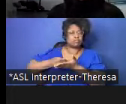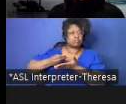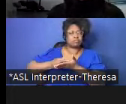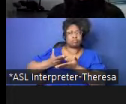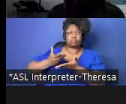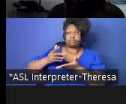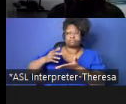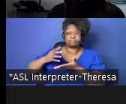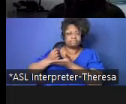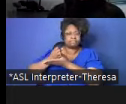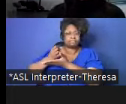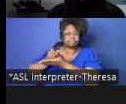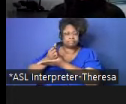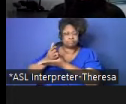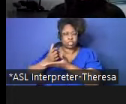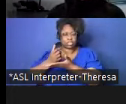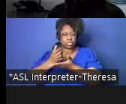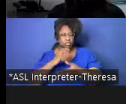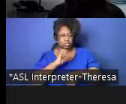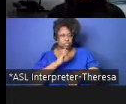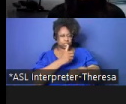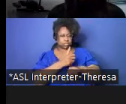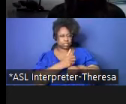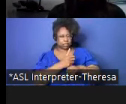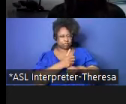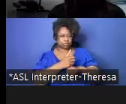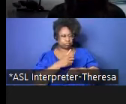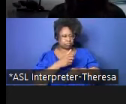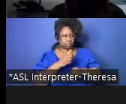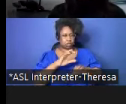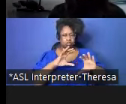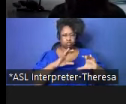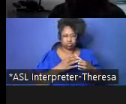to identify a pipeline of properties that